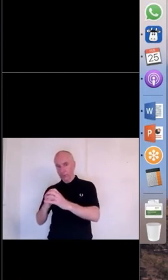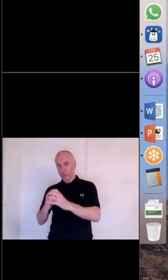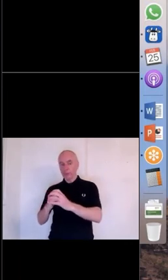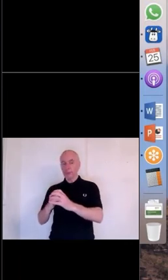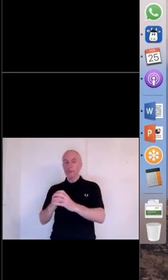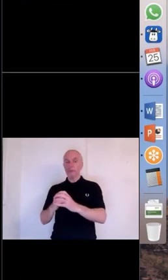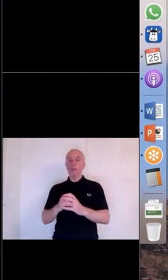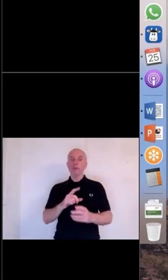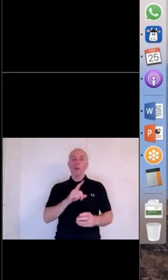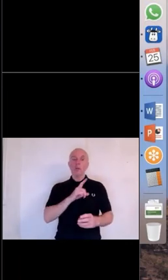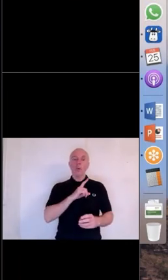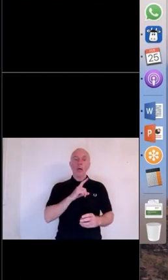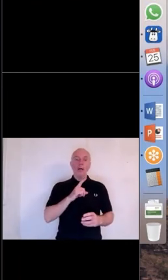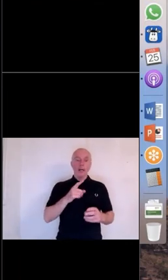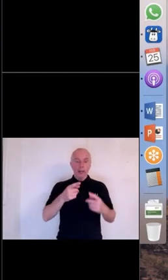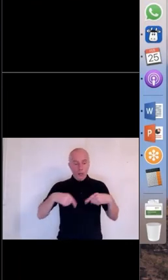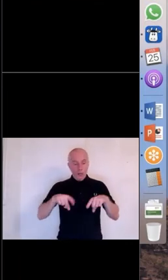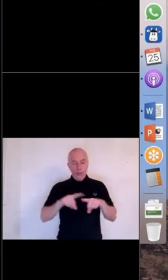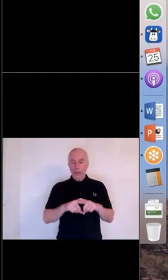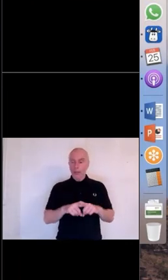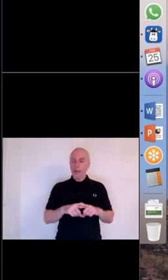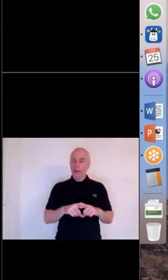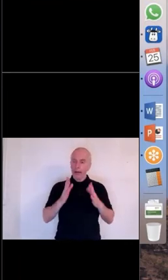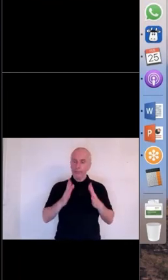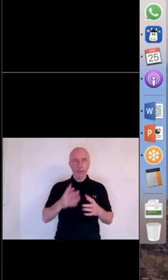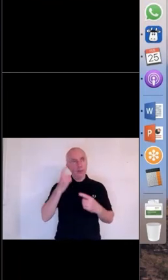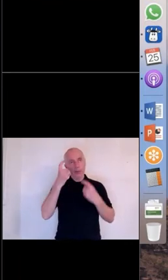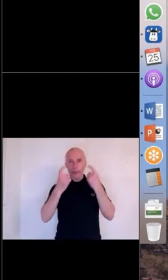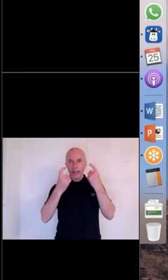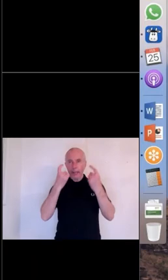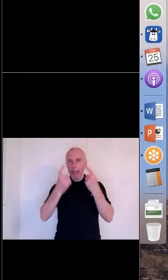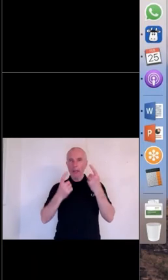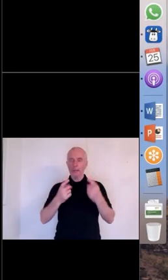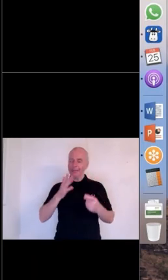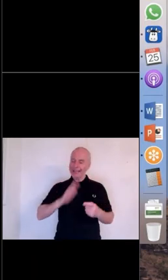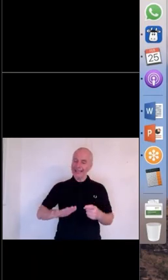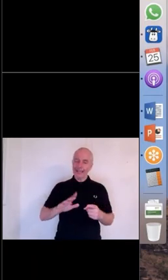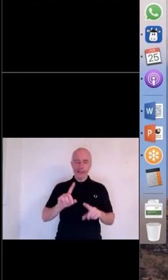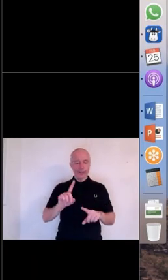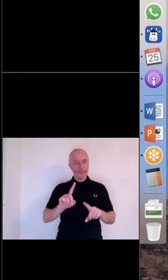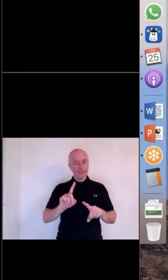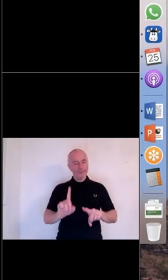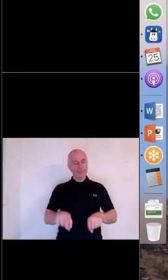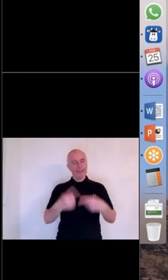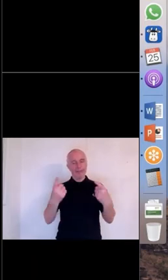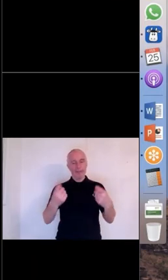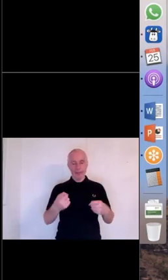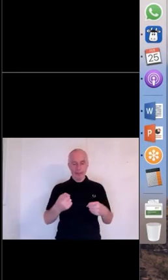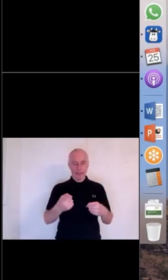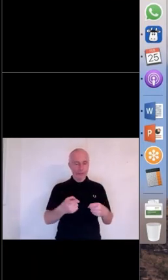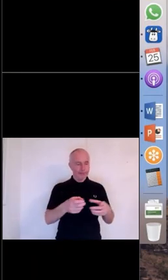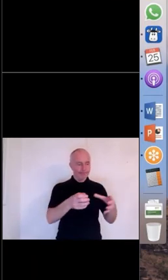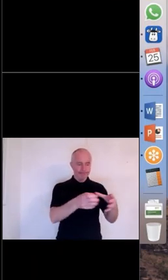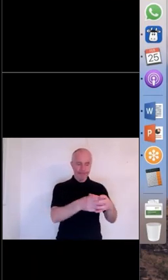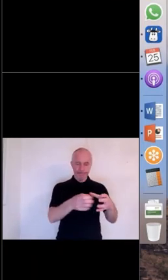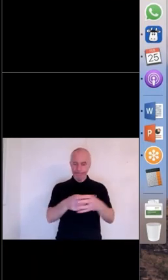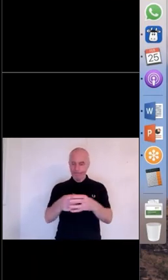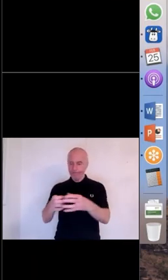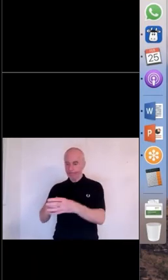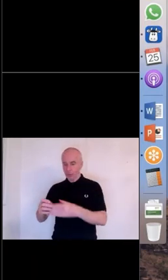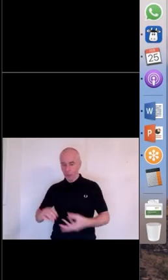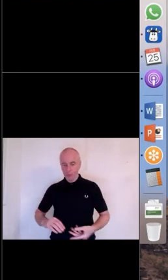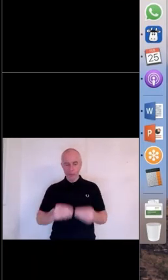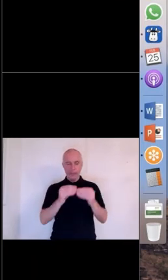Because we have to bring in the needs of all the different sectors to be able to produce libraries that are most